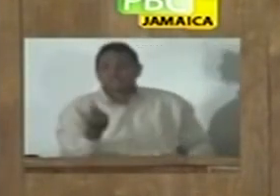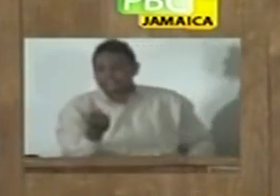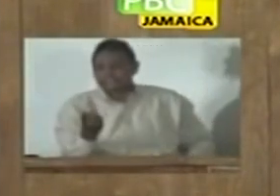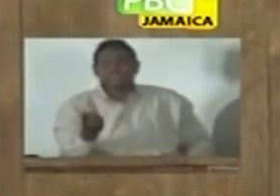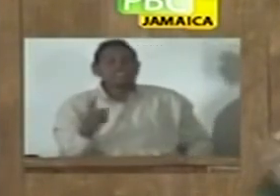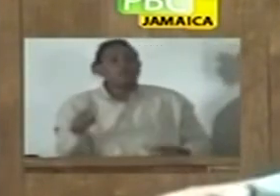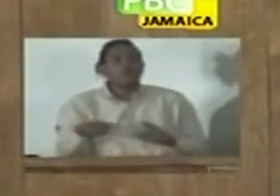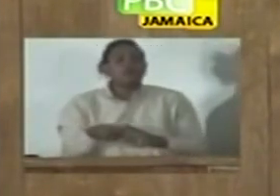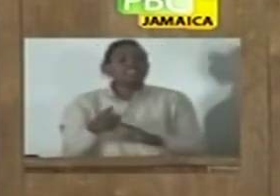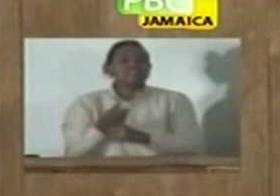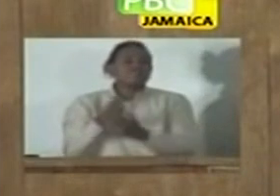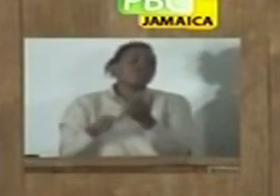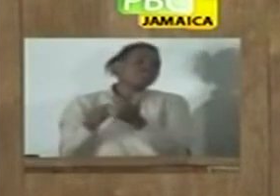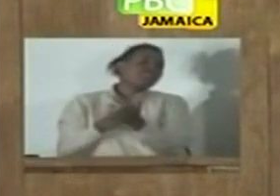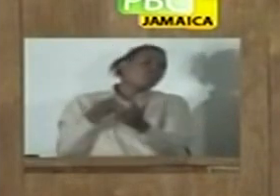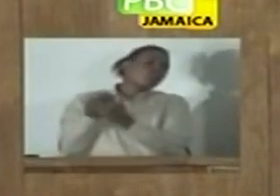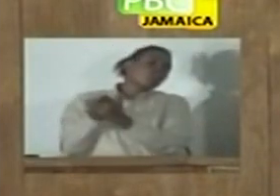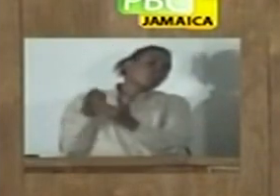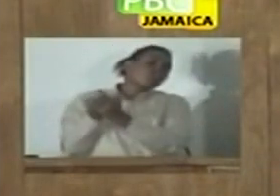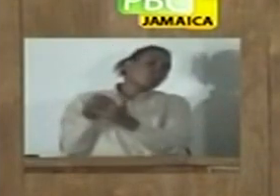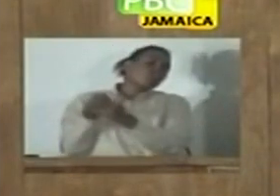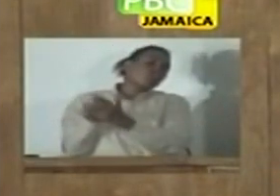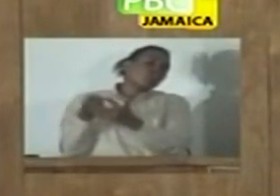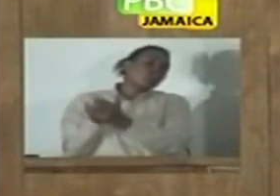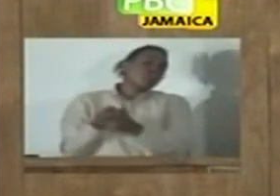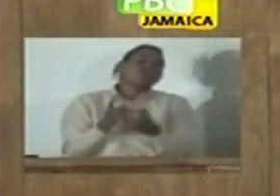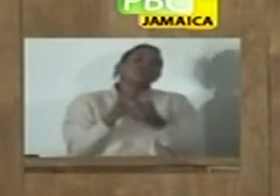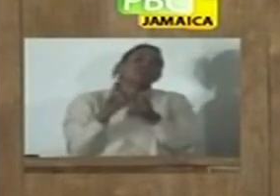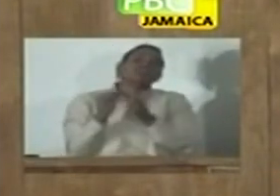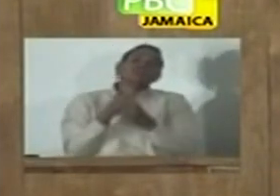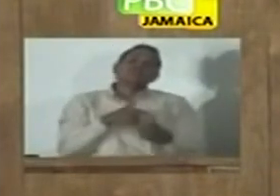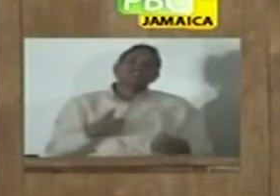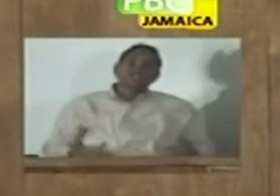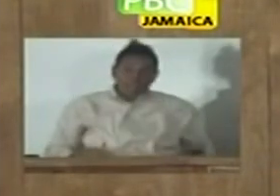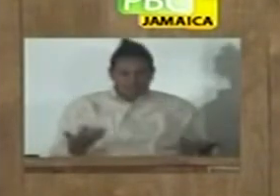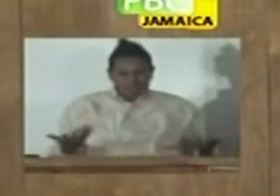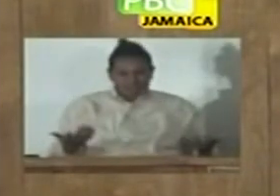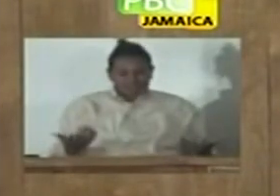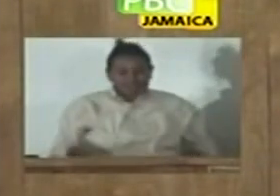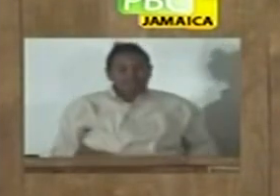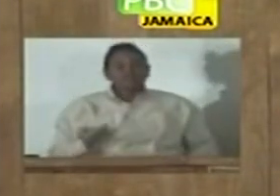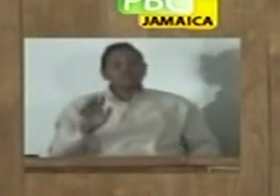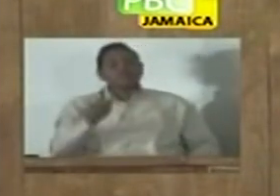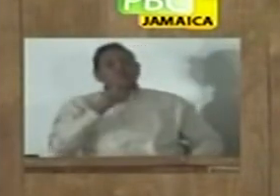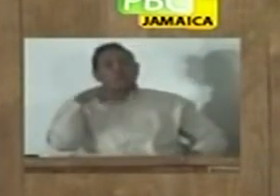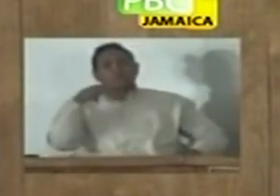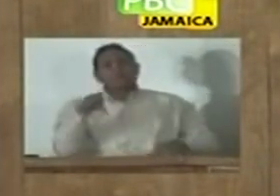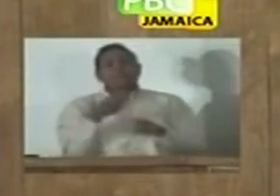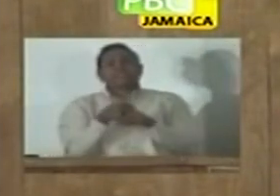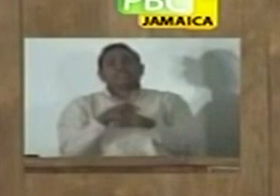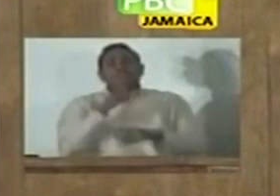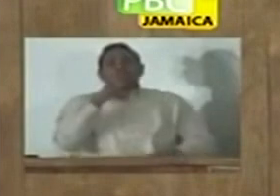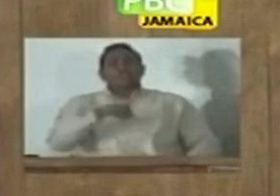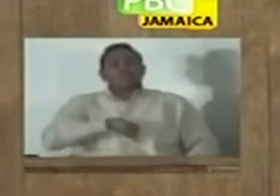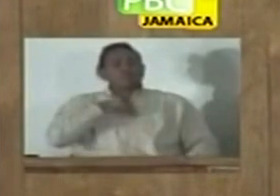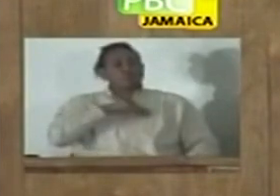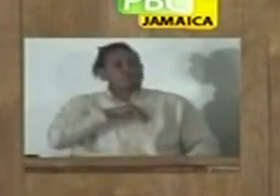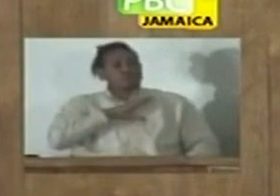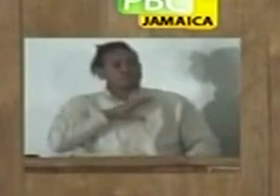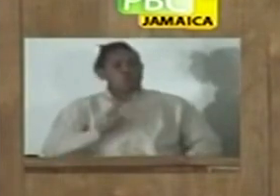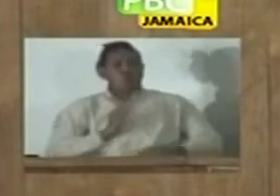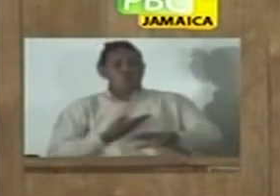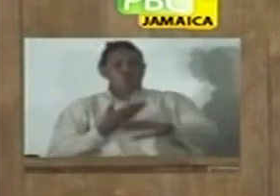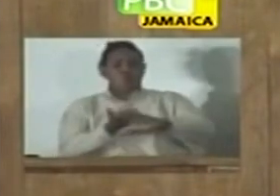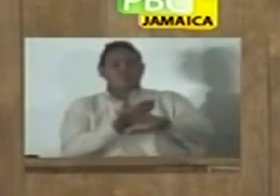when they were criticizing the relationship with China. So the PNP is proud that our